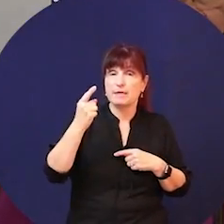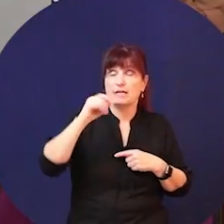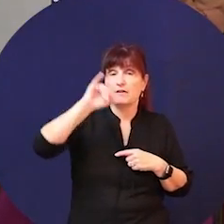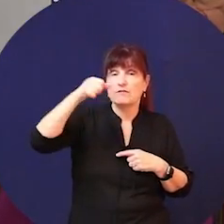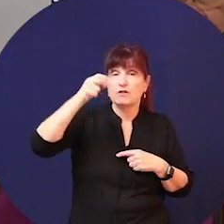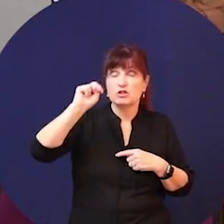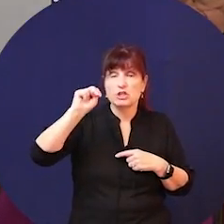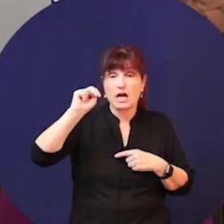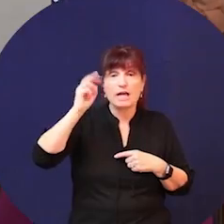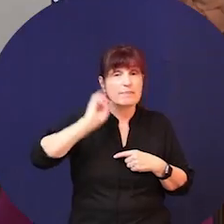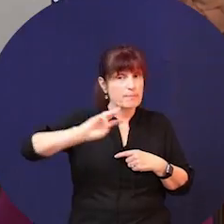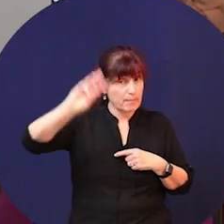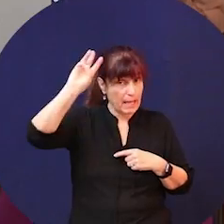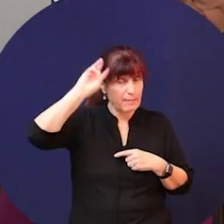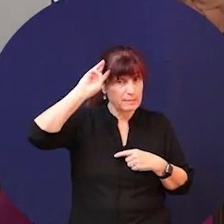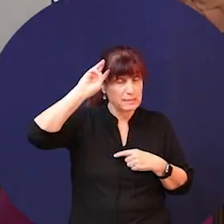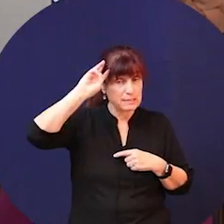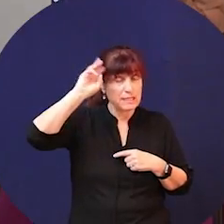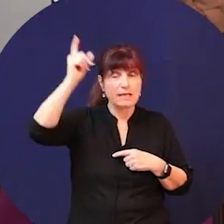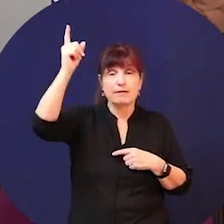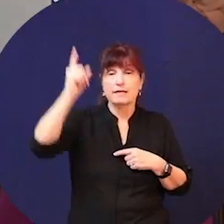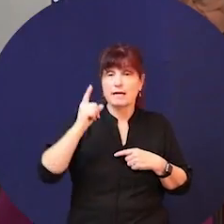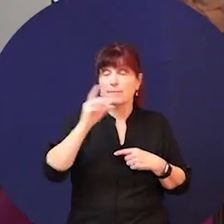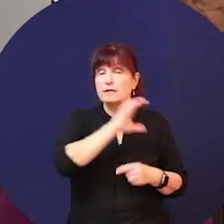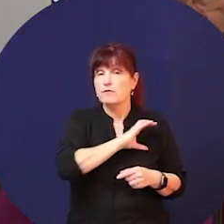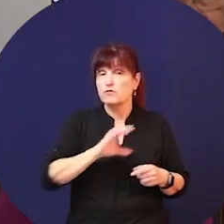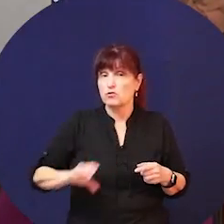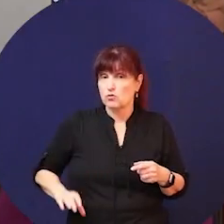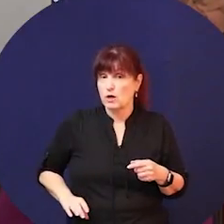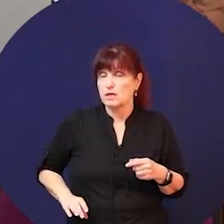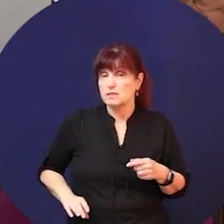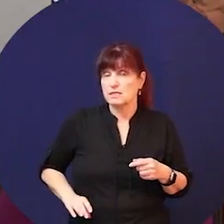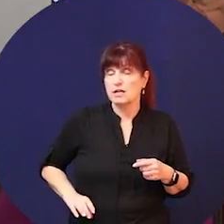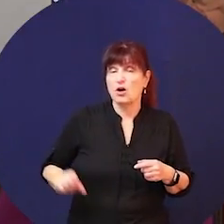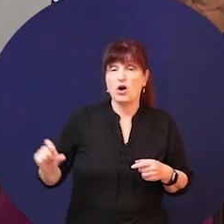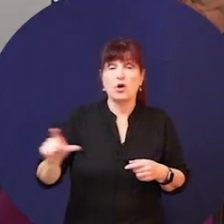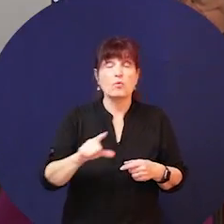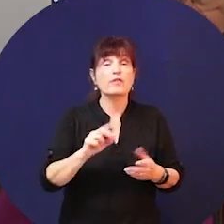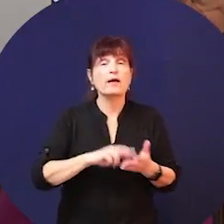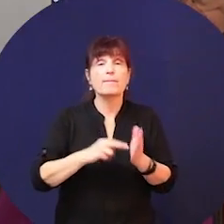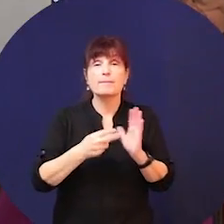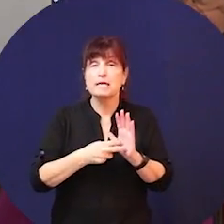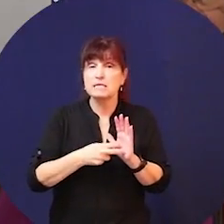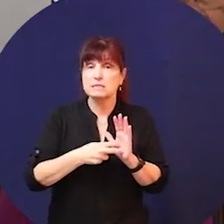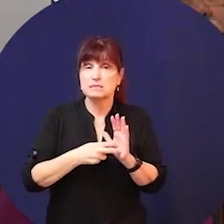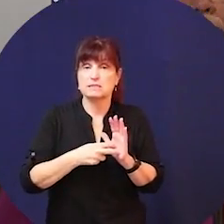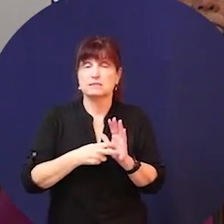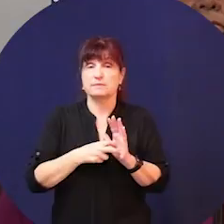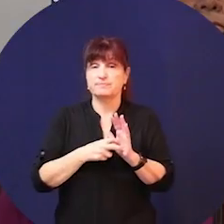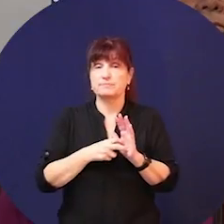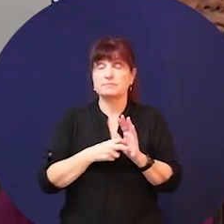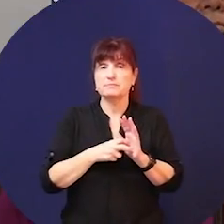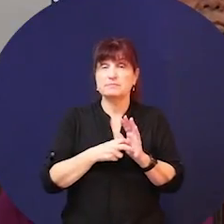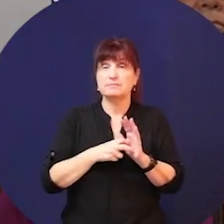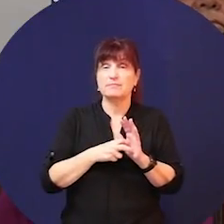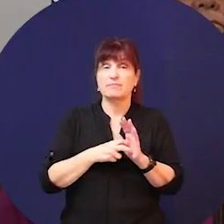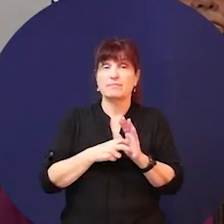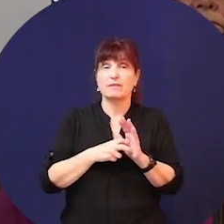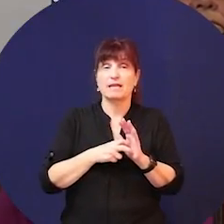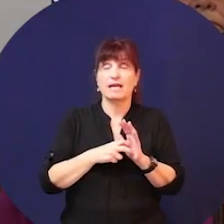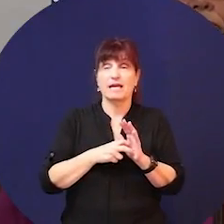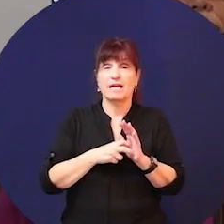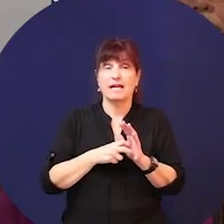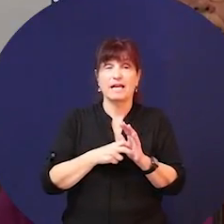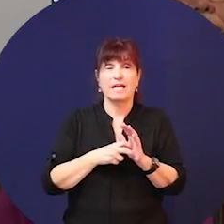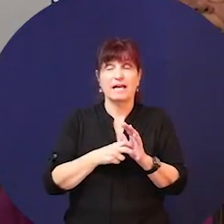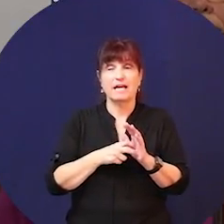Baptist and the coming of the Christ and all of what that's supposed to be about. As musicians, you can't help but listen